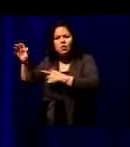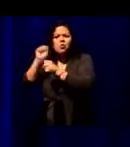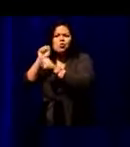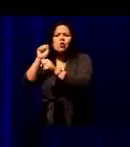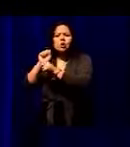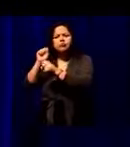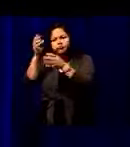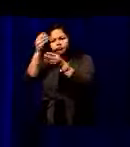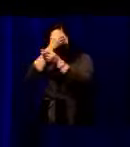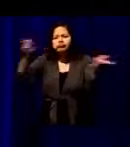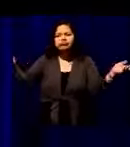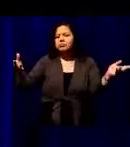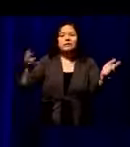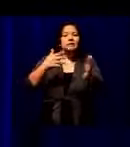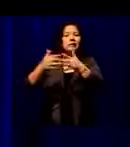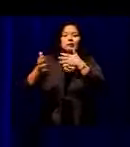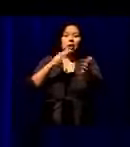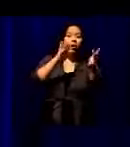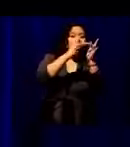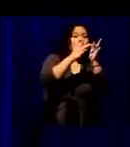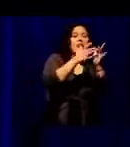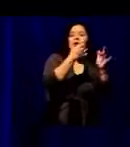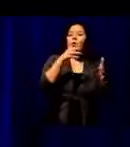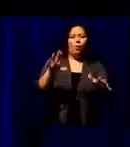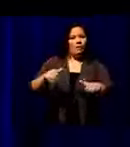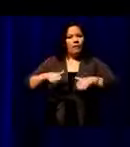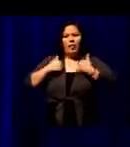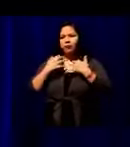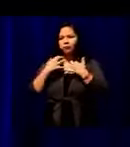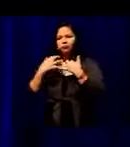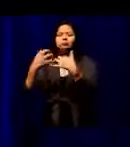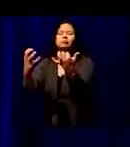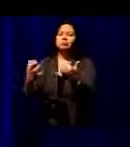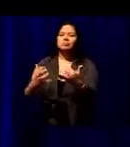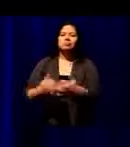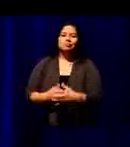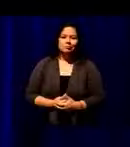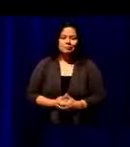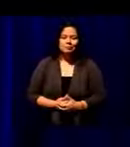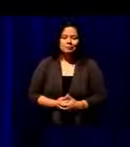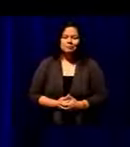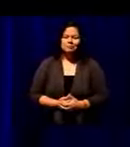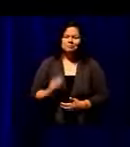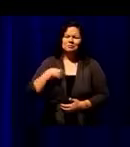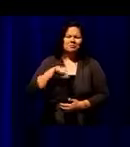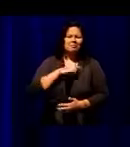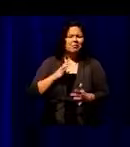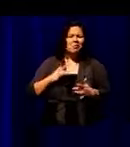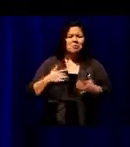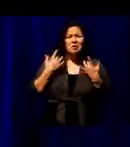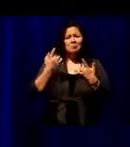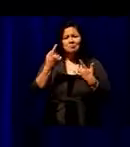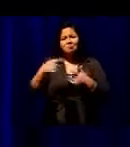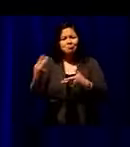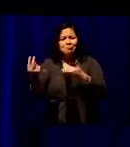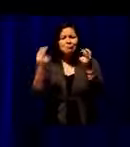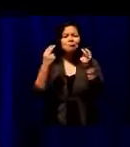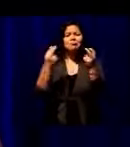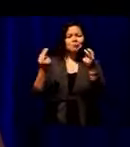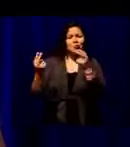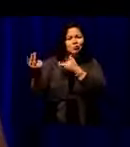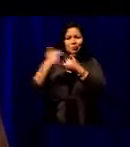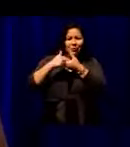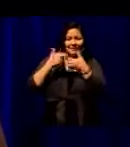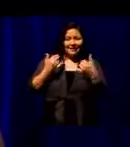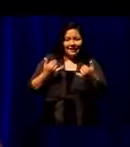times ahead, whether it be digitally or live. We are so thrilled that you were able to join us